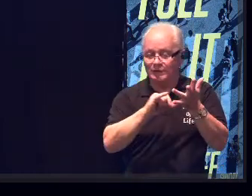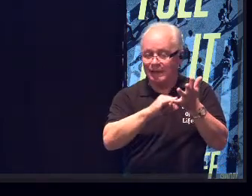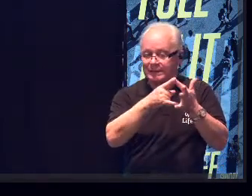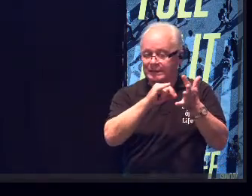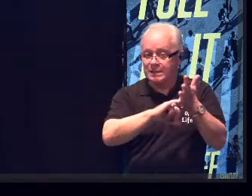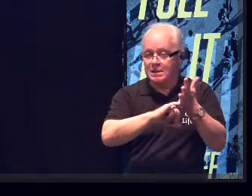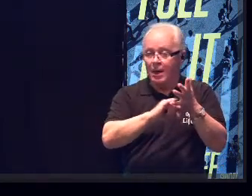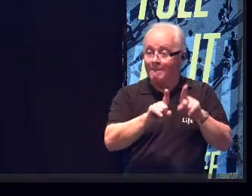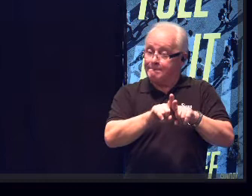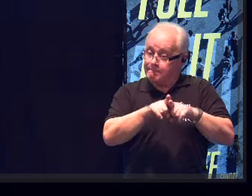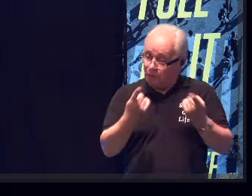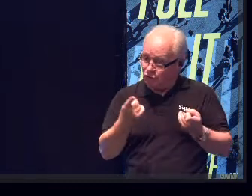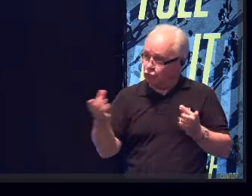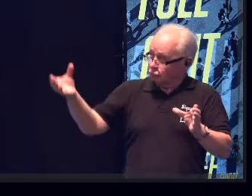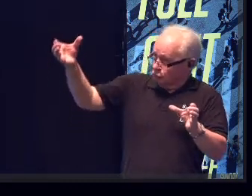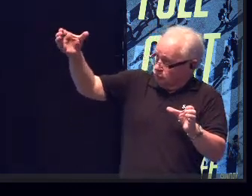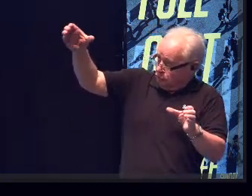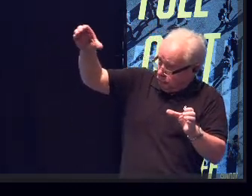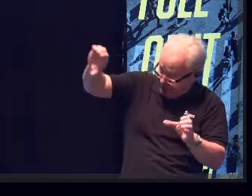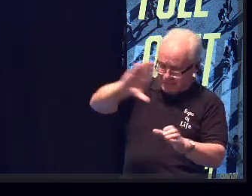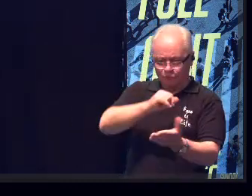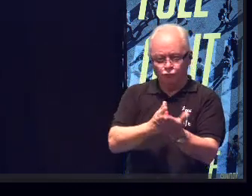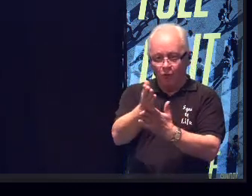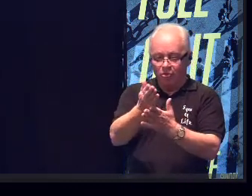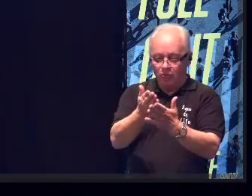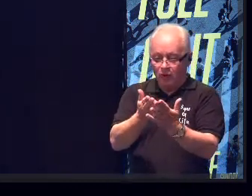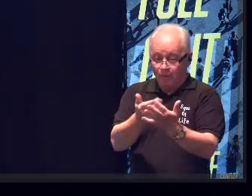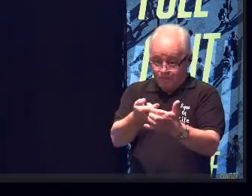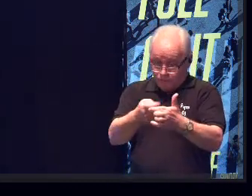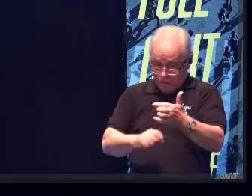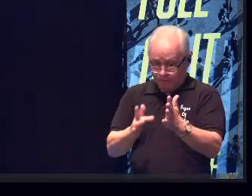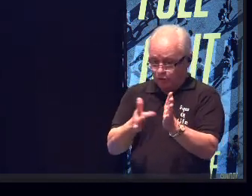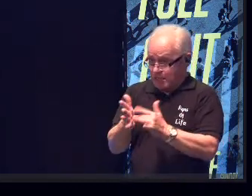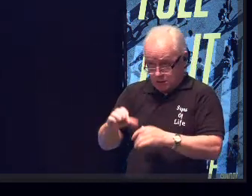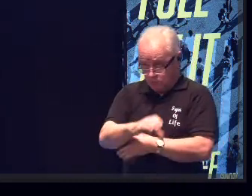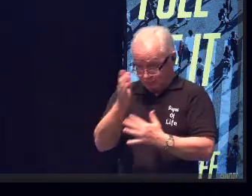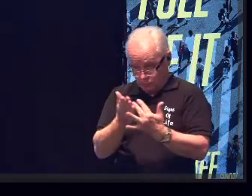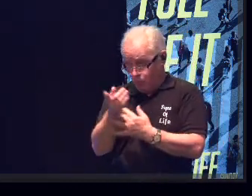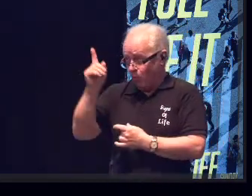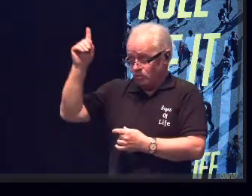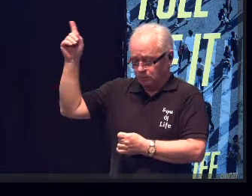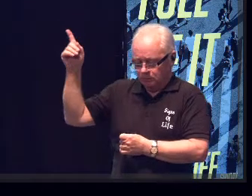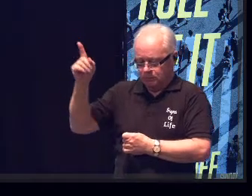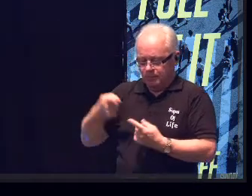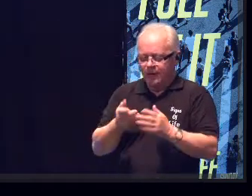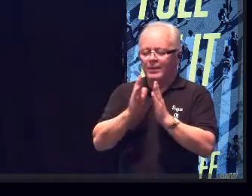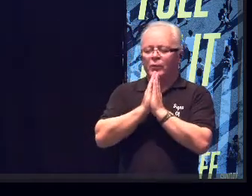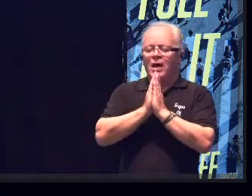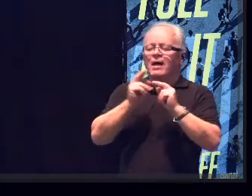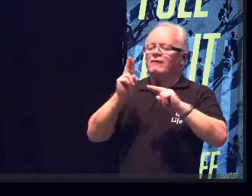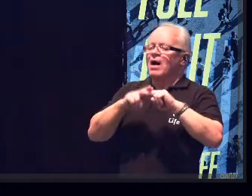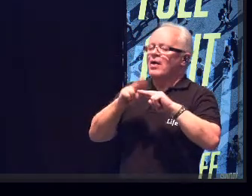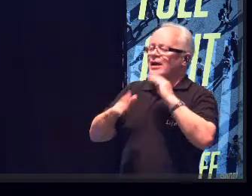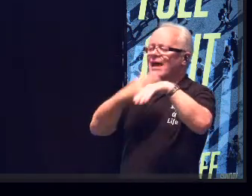came through Jesus Christ. Heavenly Father, I pray that as we spend time around your word this